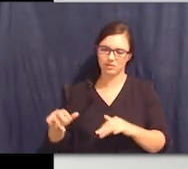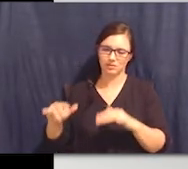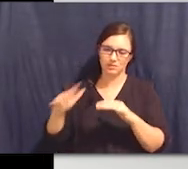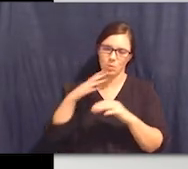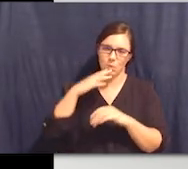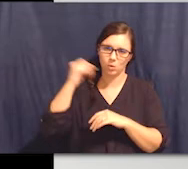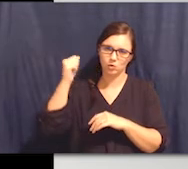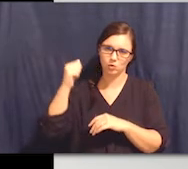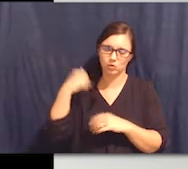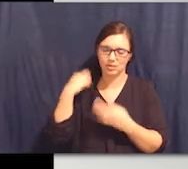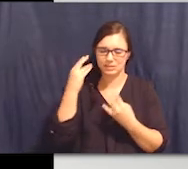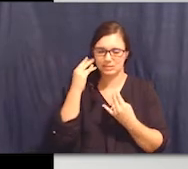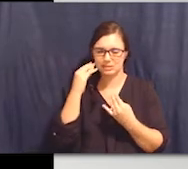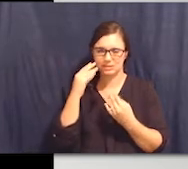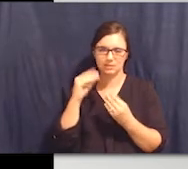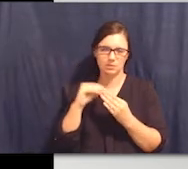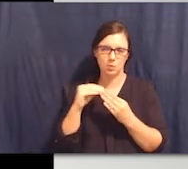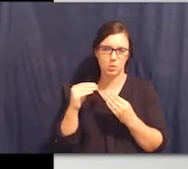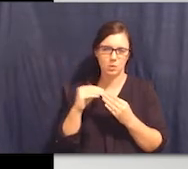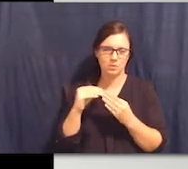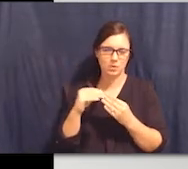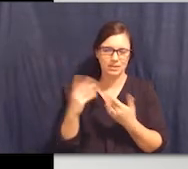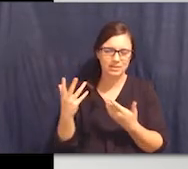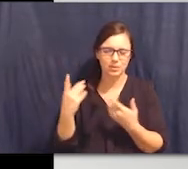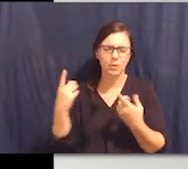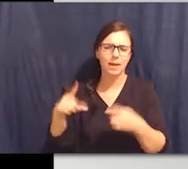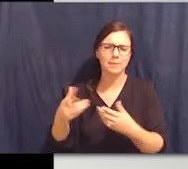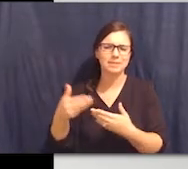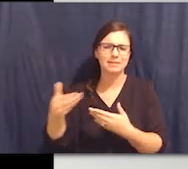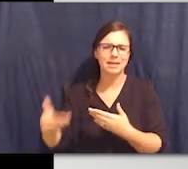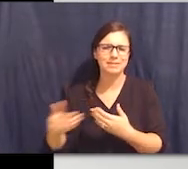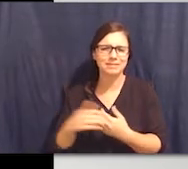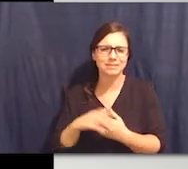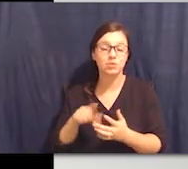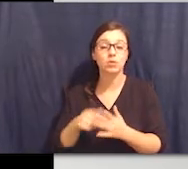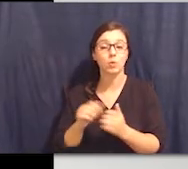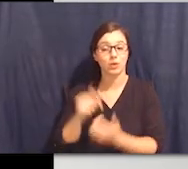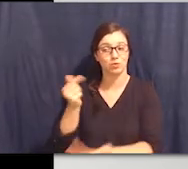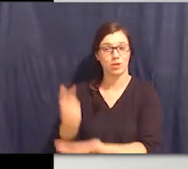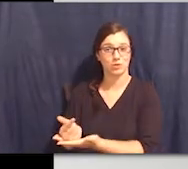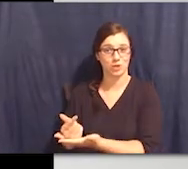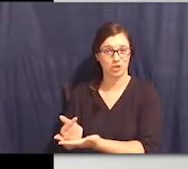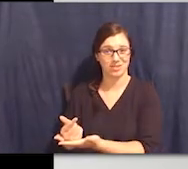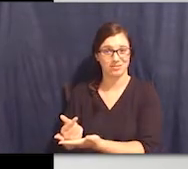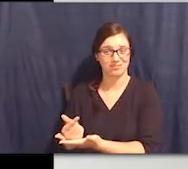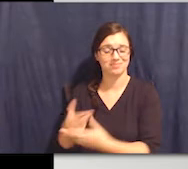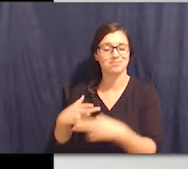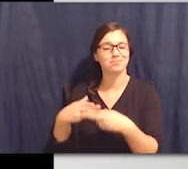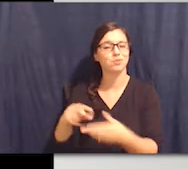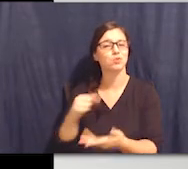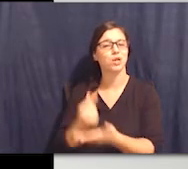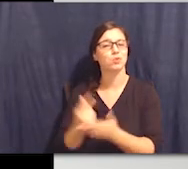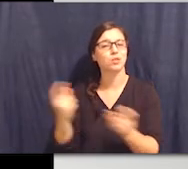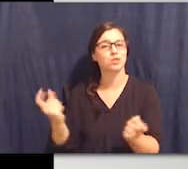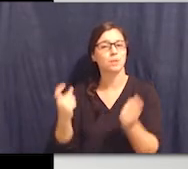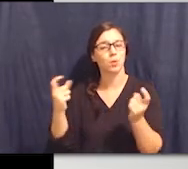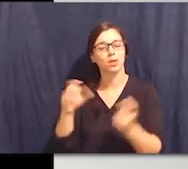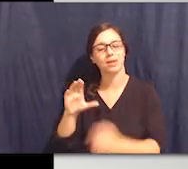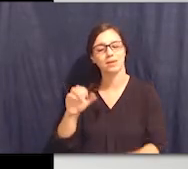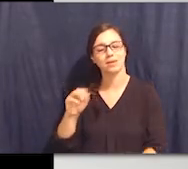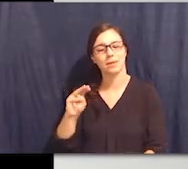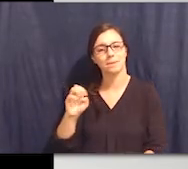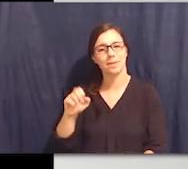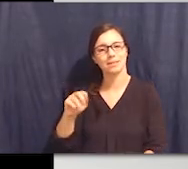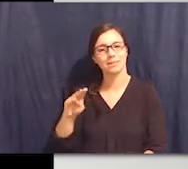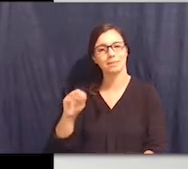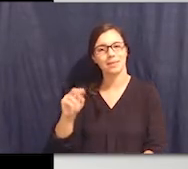something that I started to think about more and more, what happens next. So it starts with graduation. They call graduation ceremonies commencements because